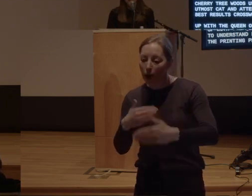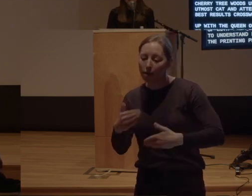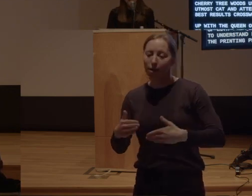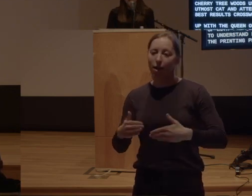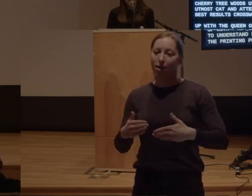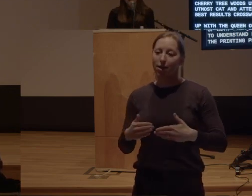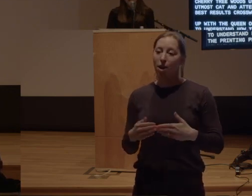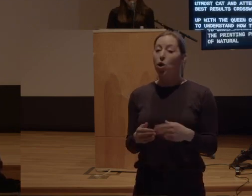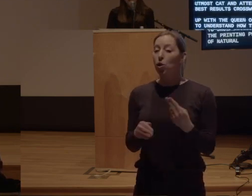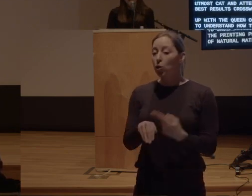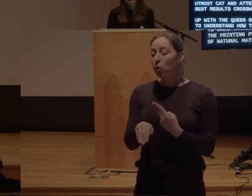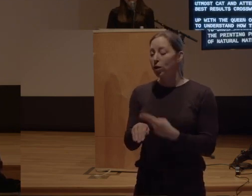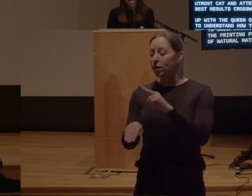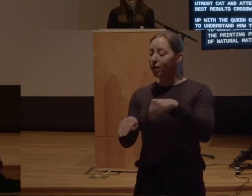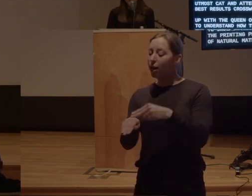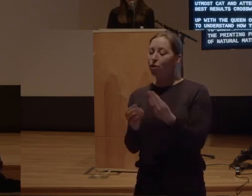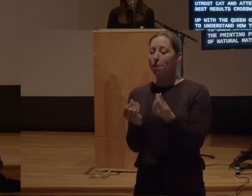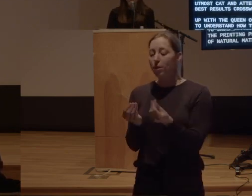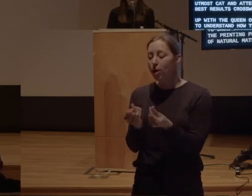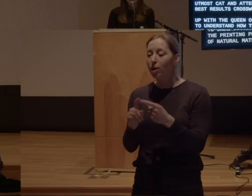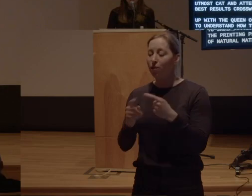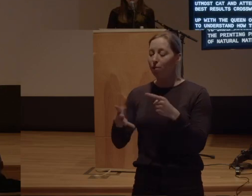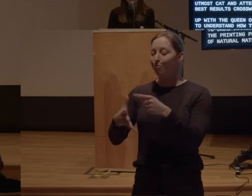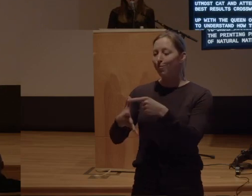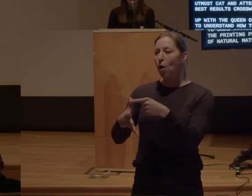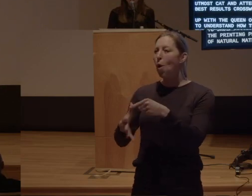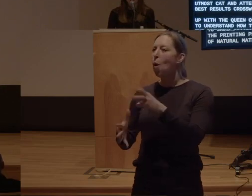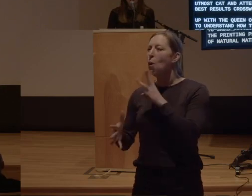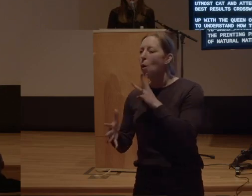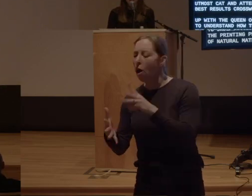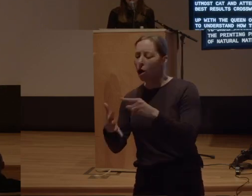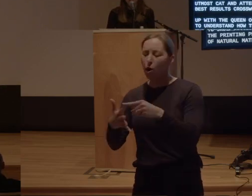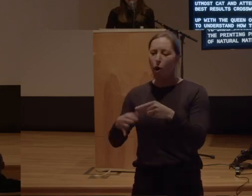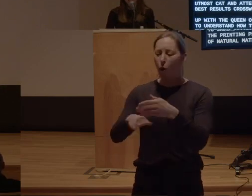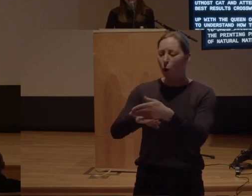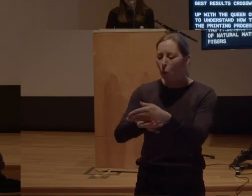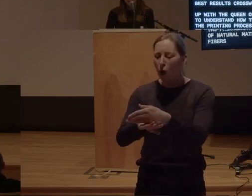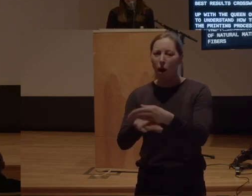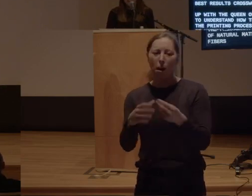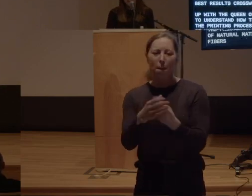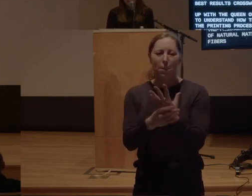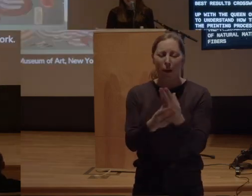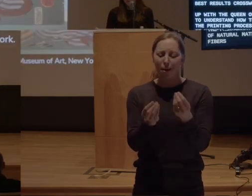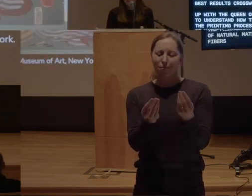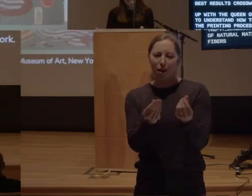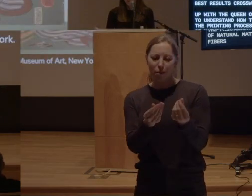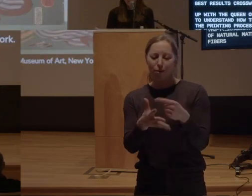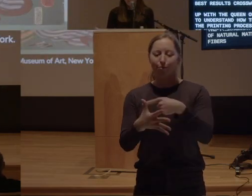of natural materials, from water and wood to plant fibers.